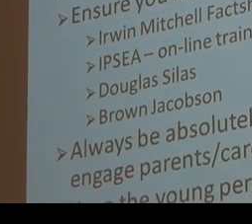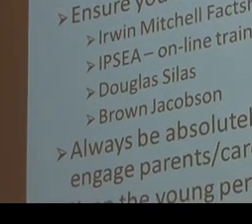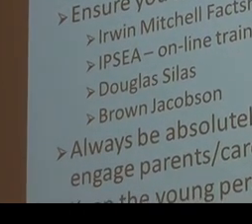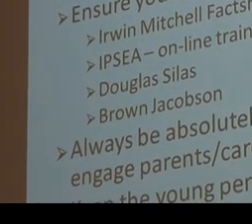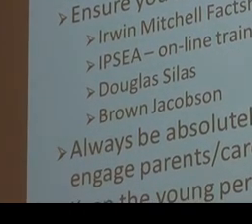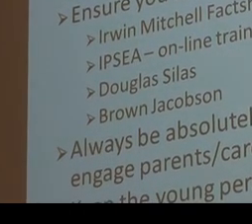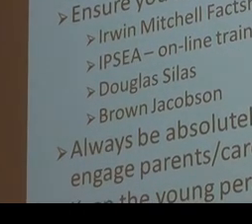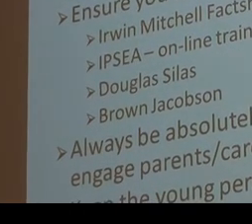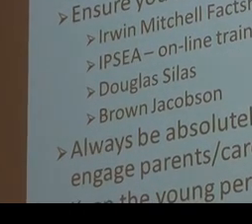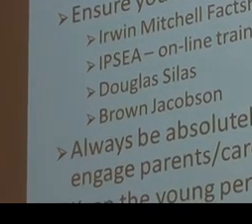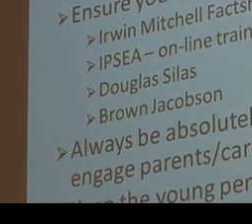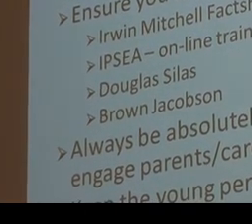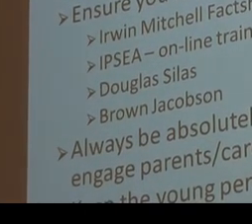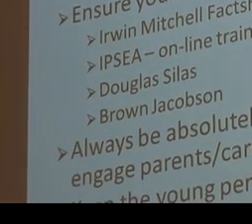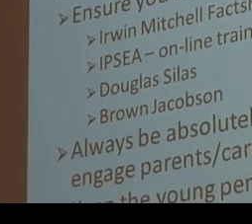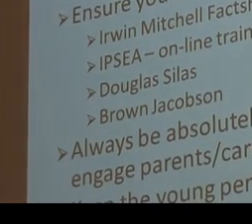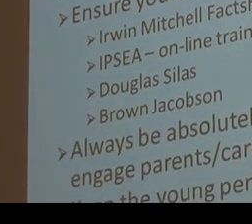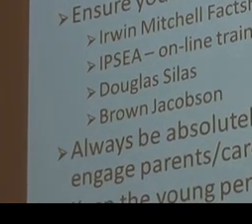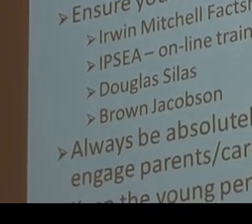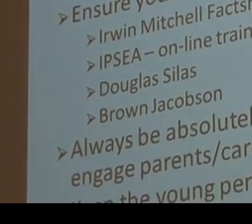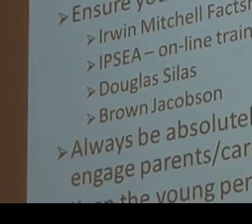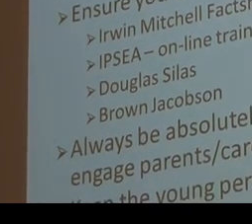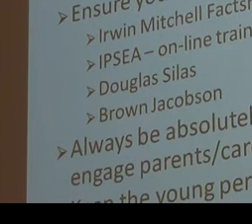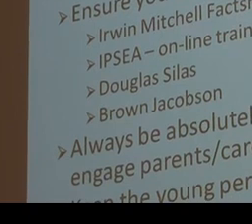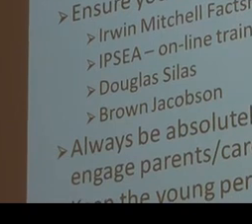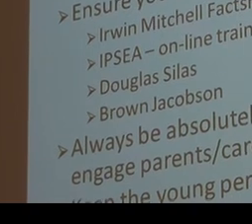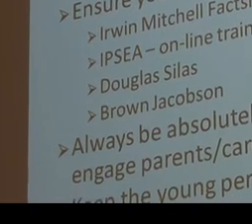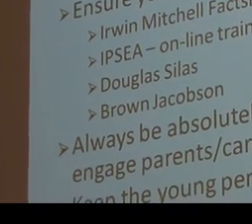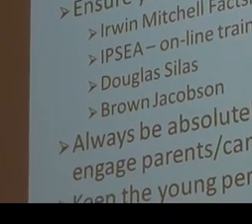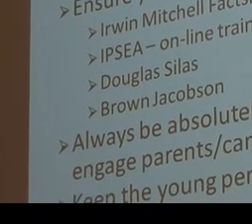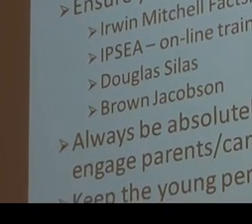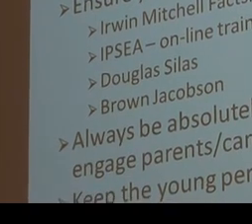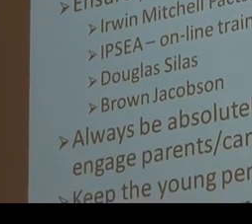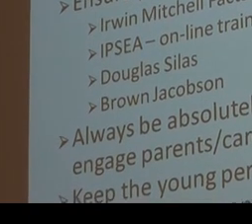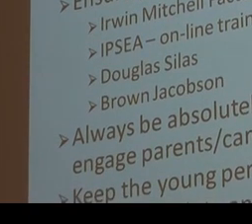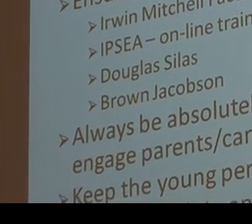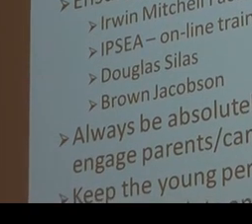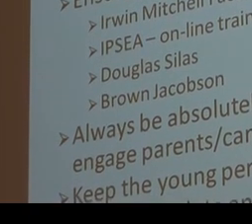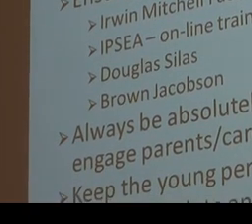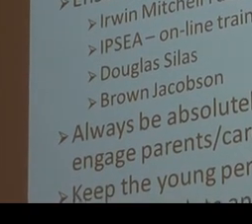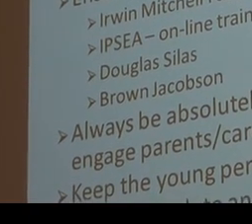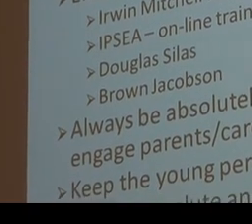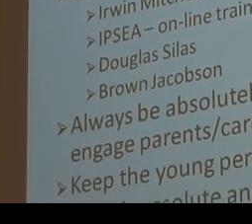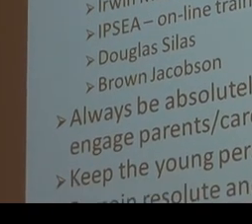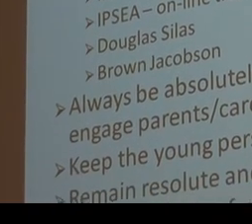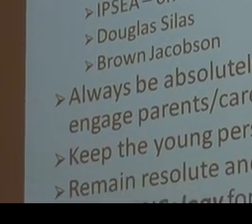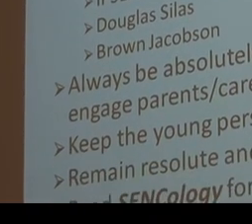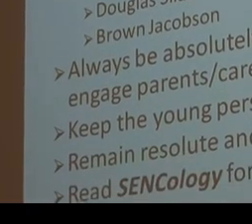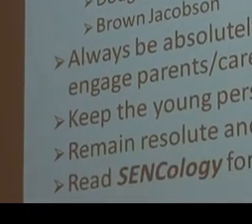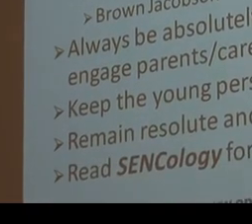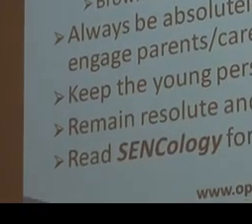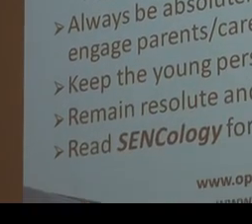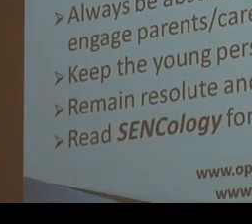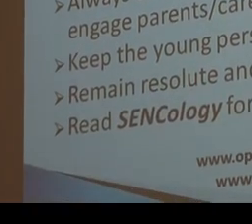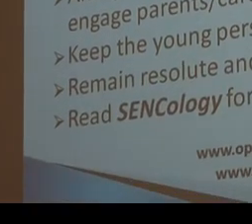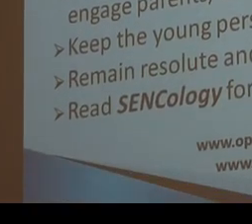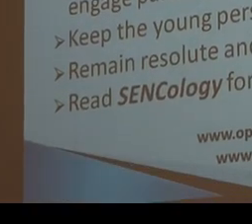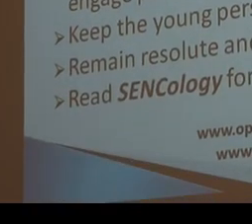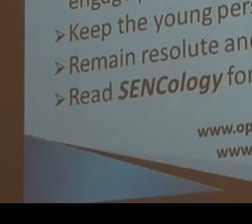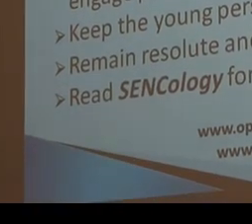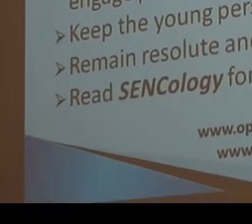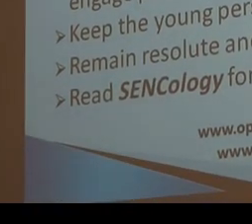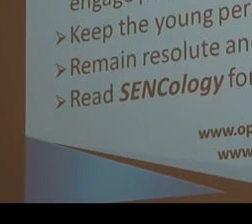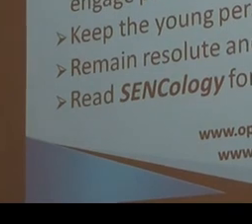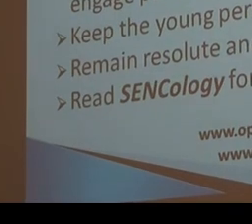The best thing I ever did as a new SENCO was volunteer for ITSE and support parents and carers at tribunals and learn about what was happening elsewhere. And